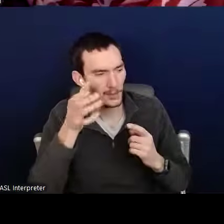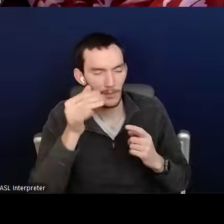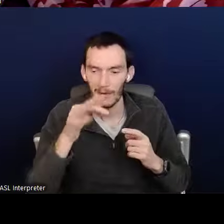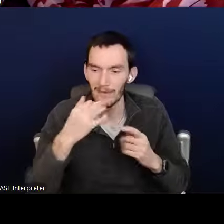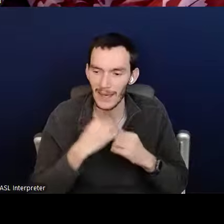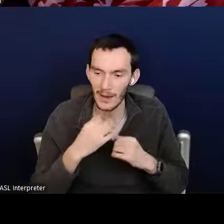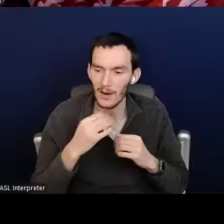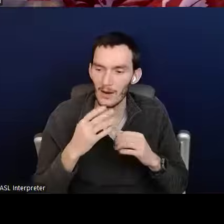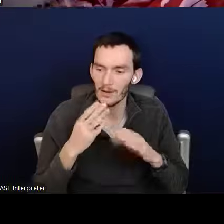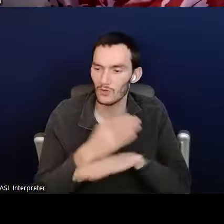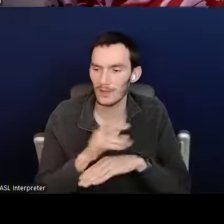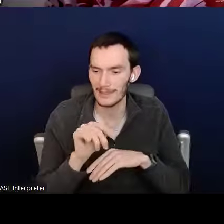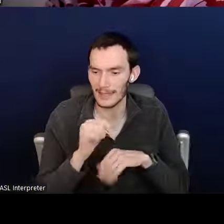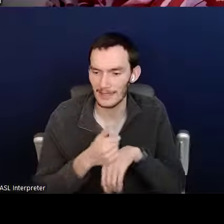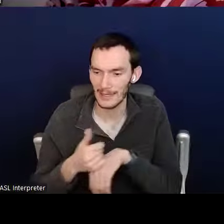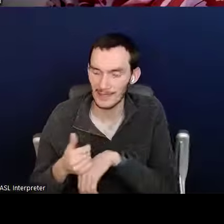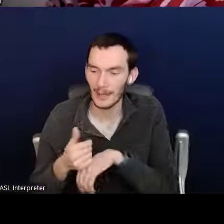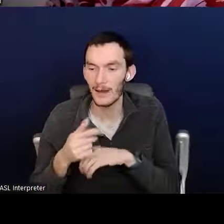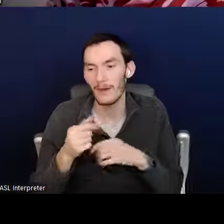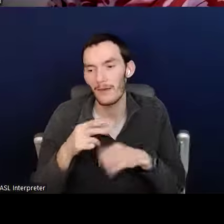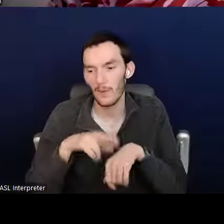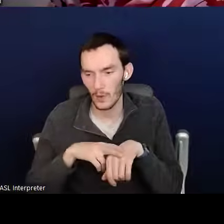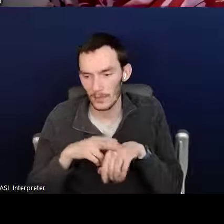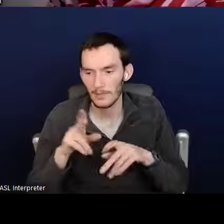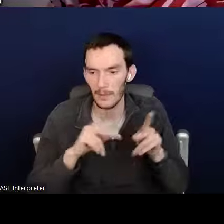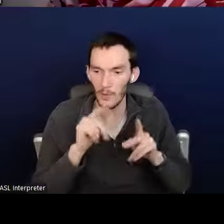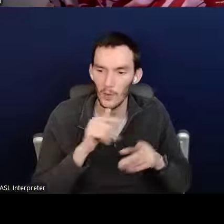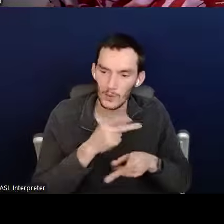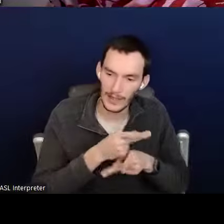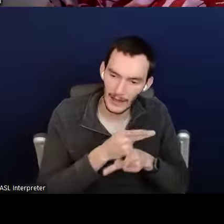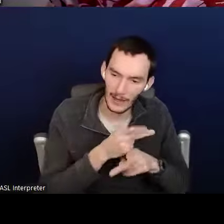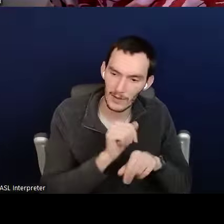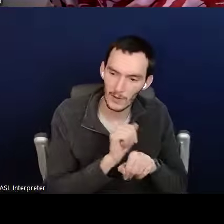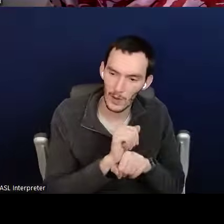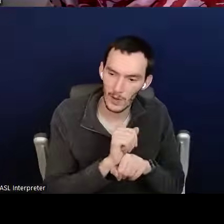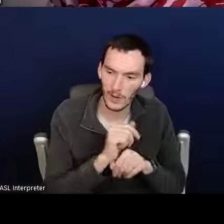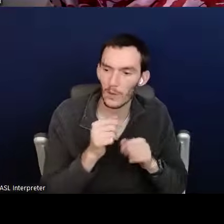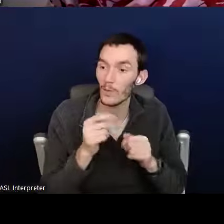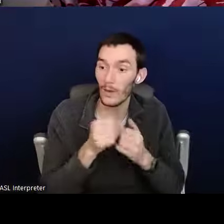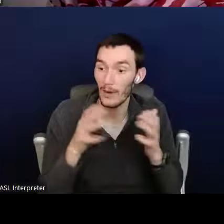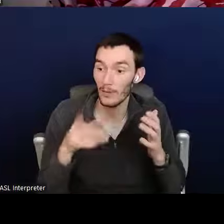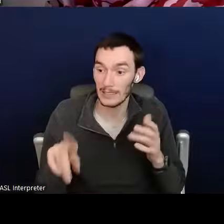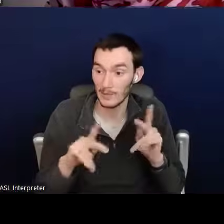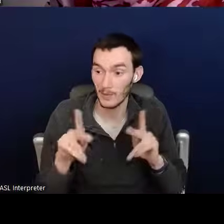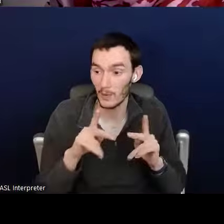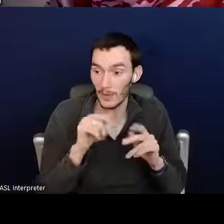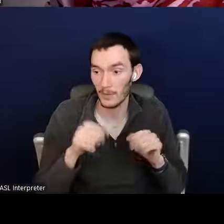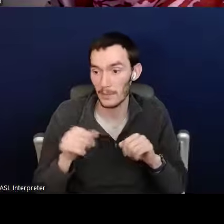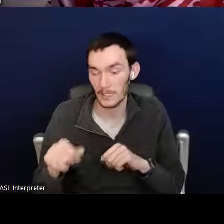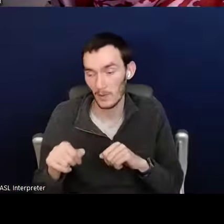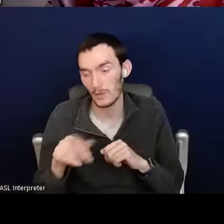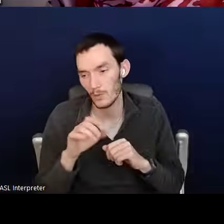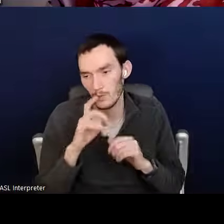data sets. And finally, there are those who took care of and supported this work, without whom none of this would be possible. And so I wanted to make sure